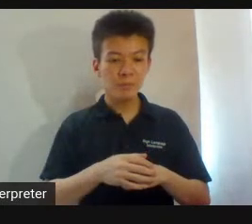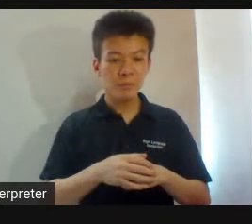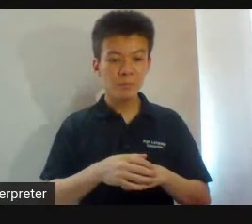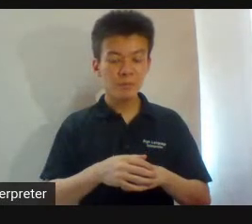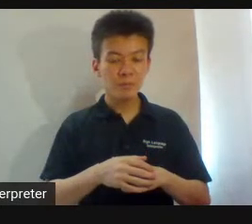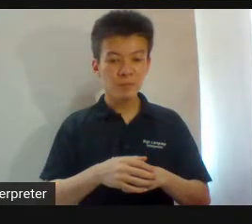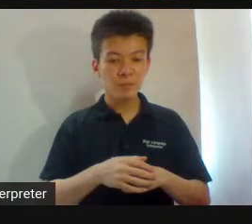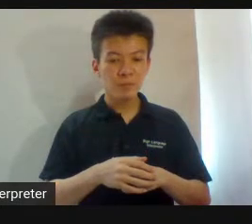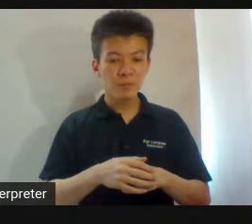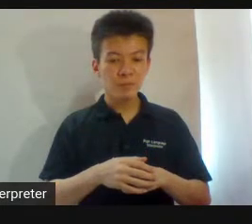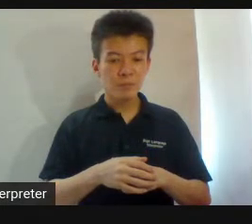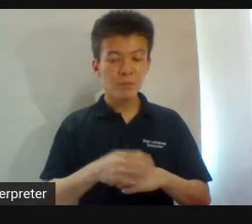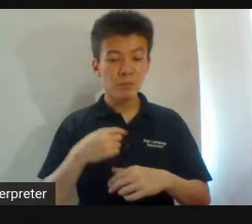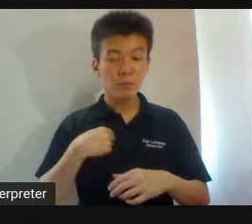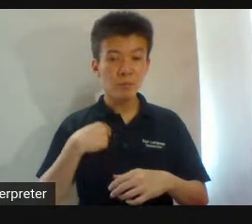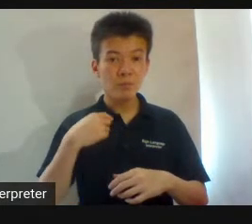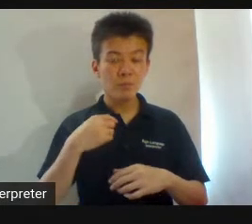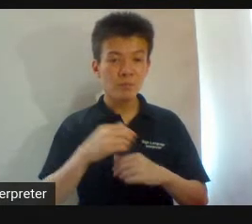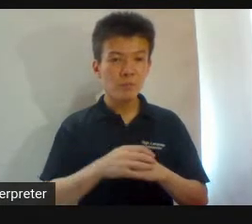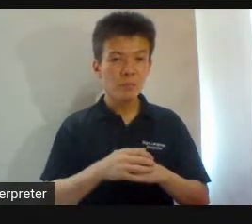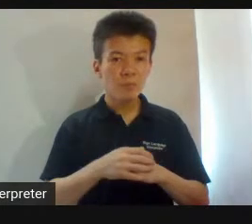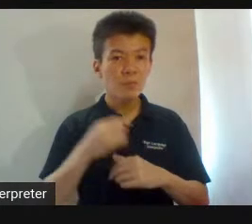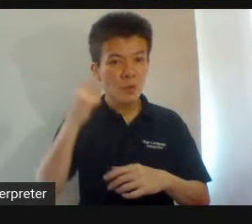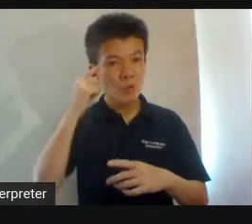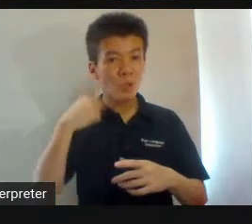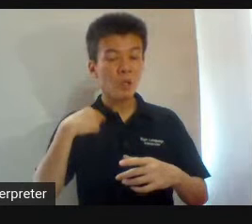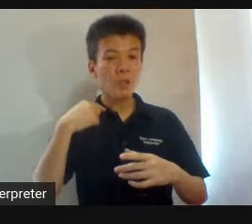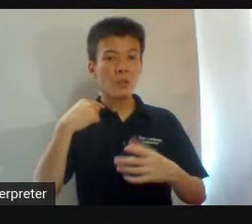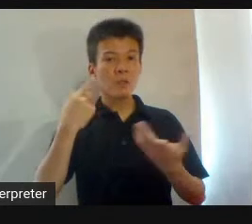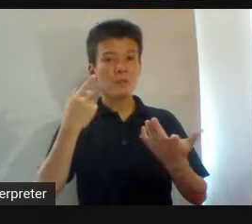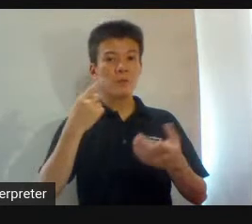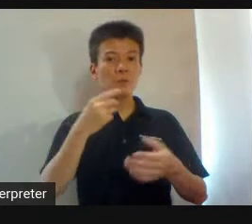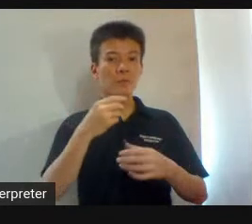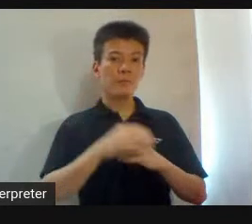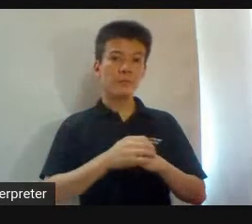And, you know, I think that, I suppose, you know, I remember